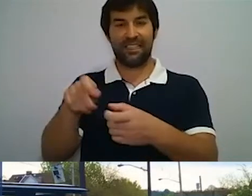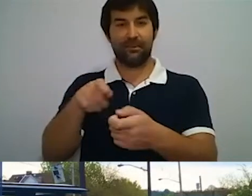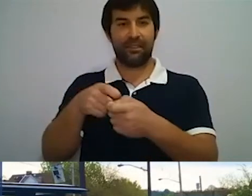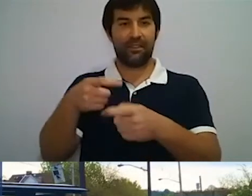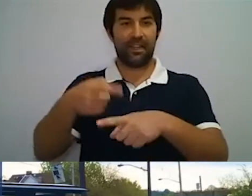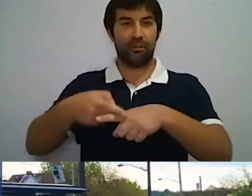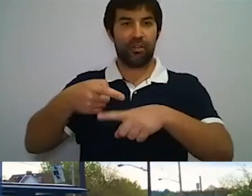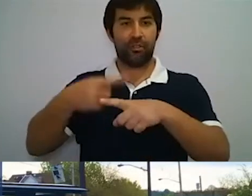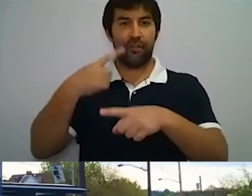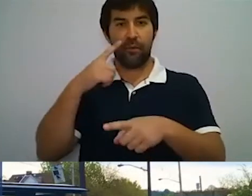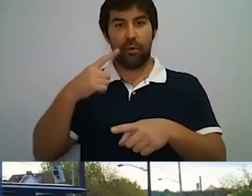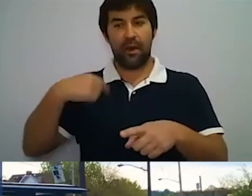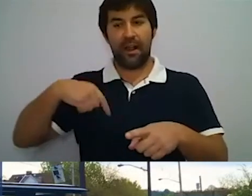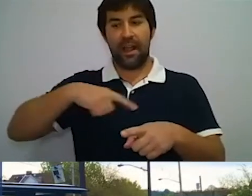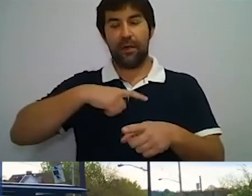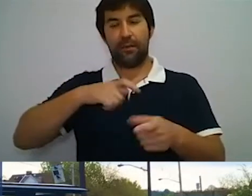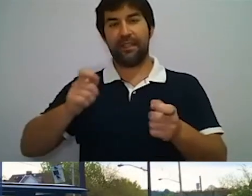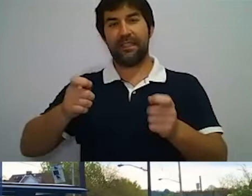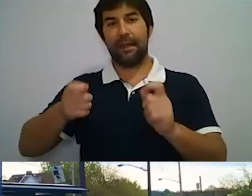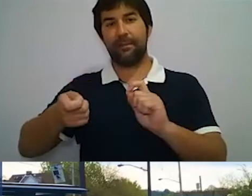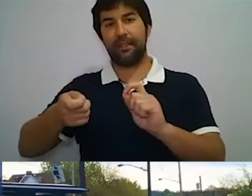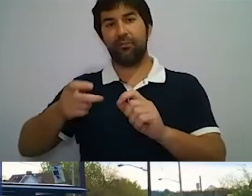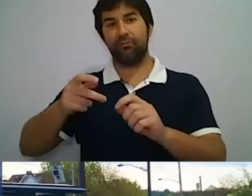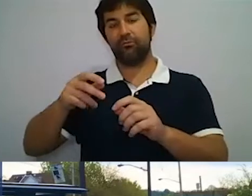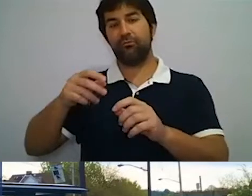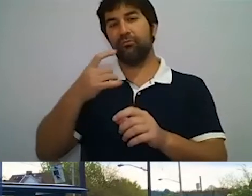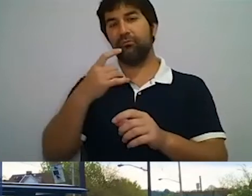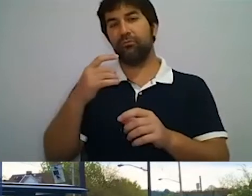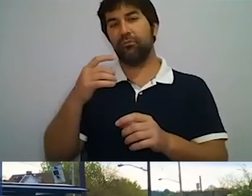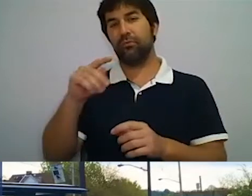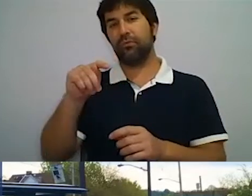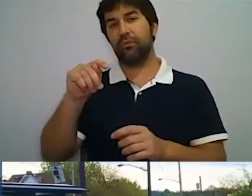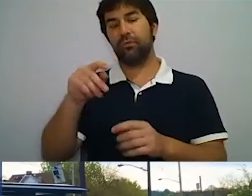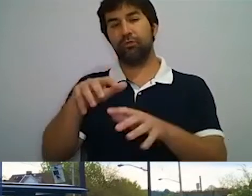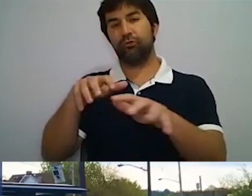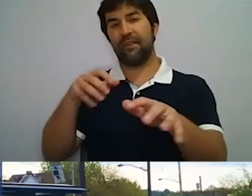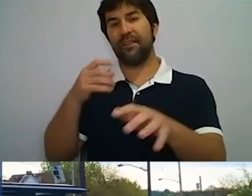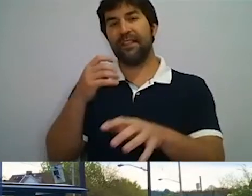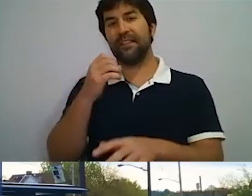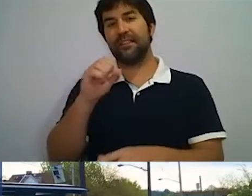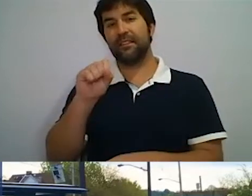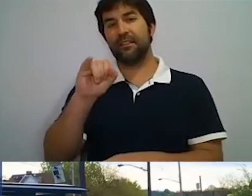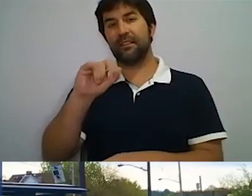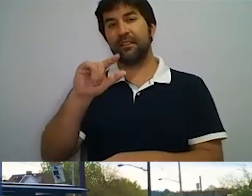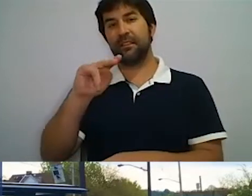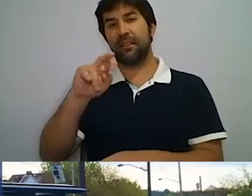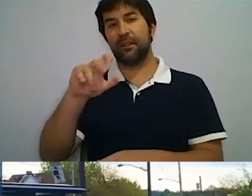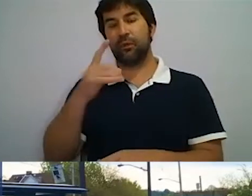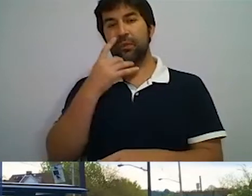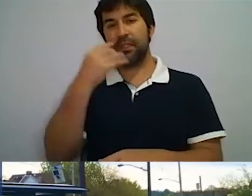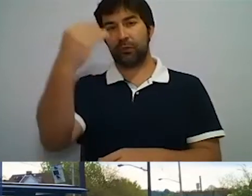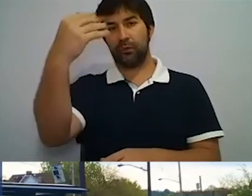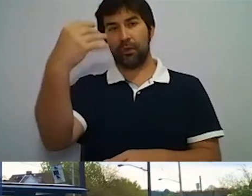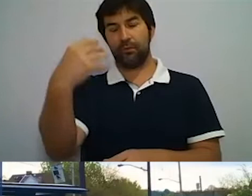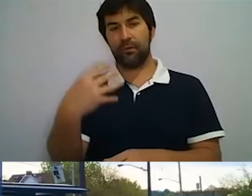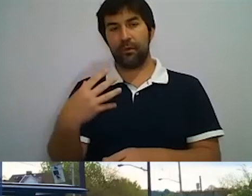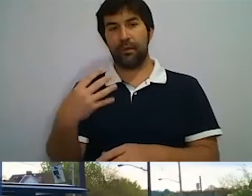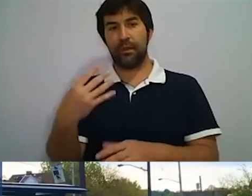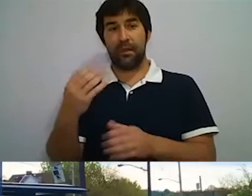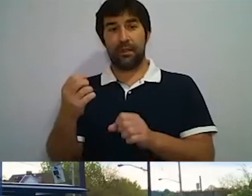capital budget proposal form, like I said, was released in May. There's some really important information that we ask for from the